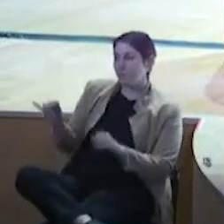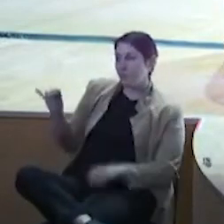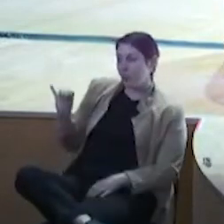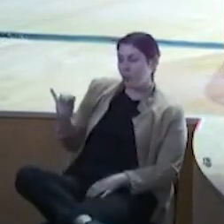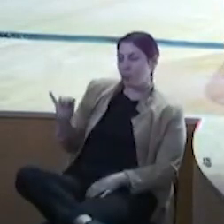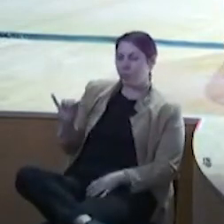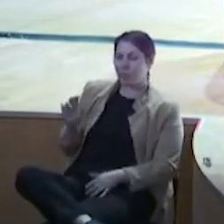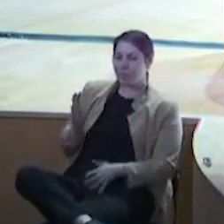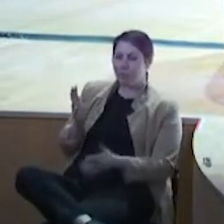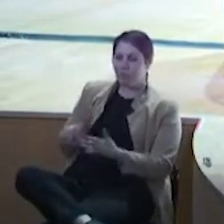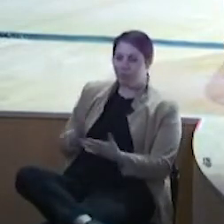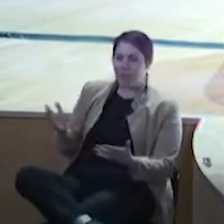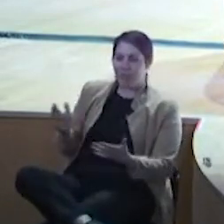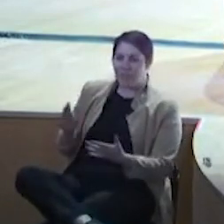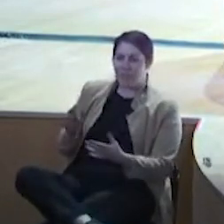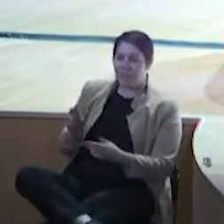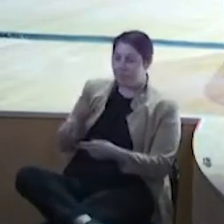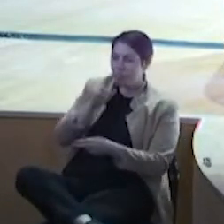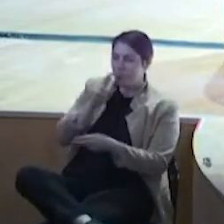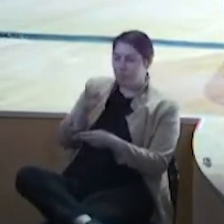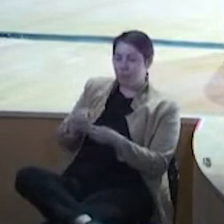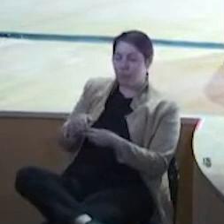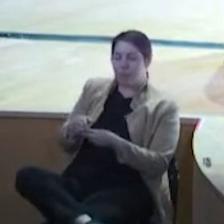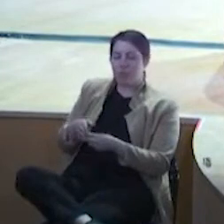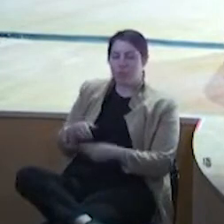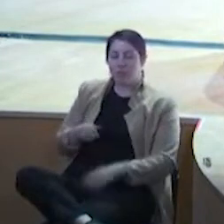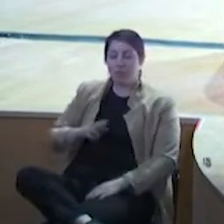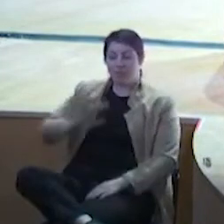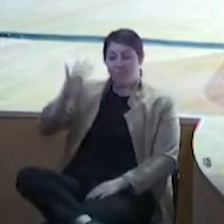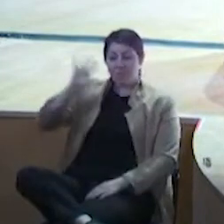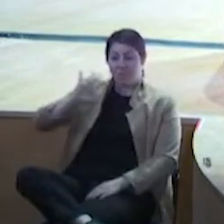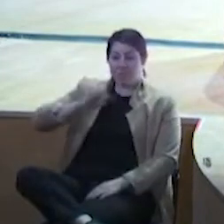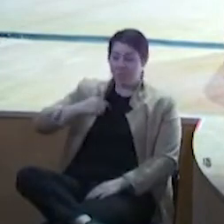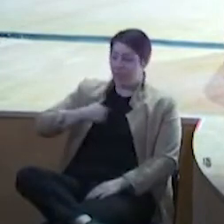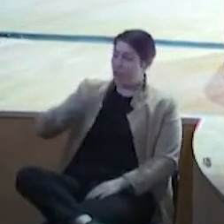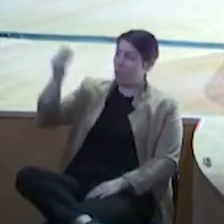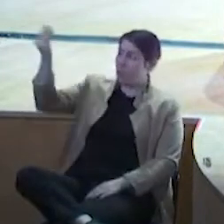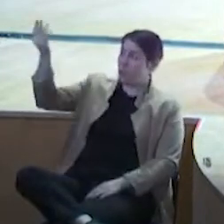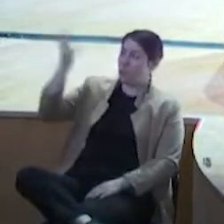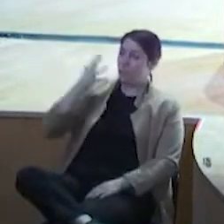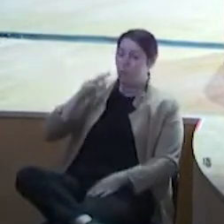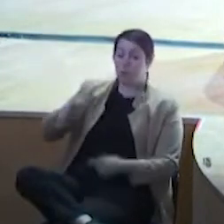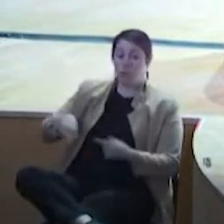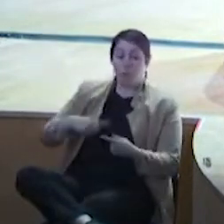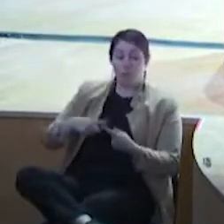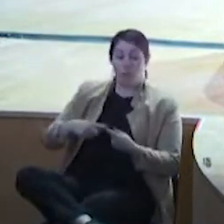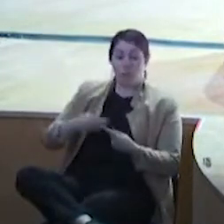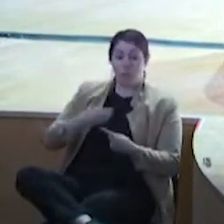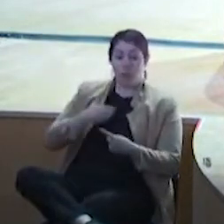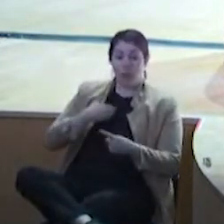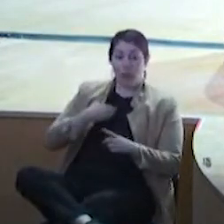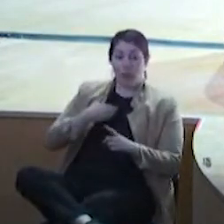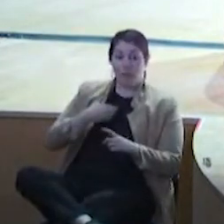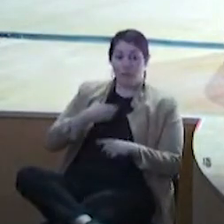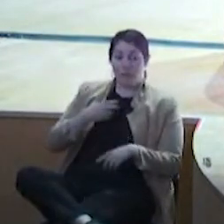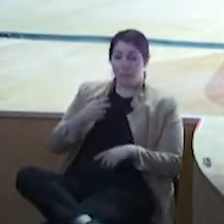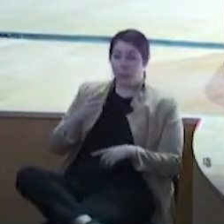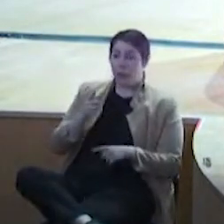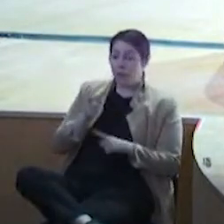same sentiments, I was once told, when you point a finger, you have three pointing back at